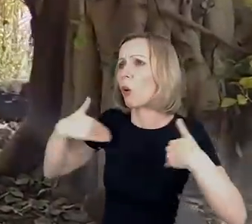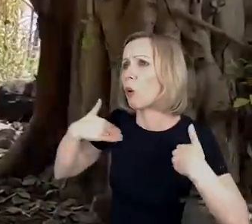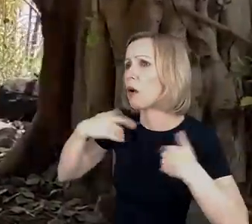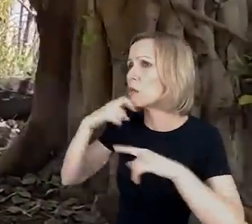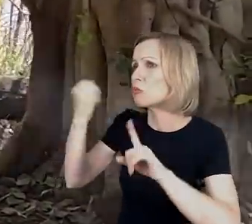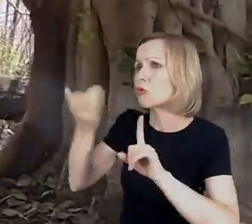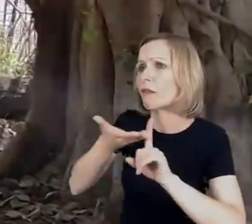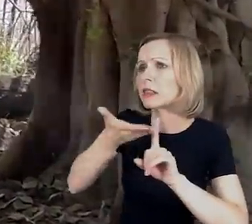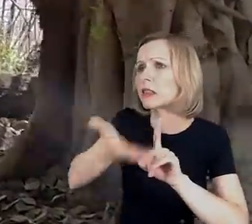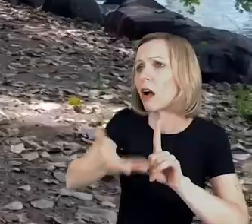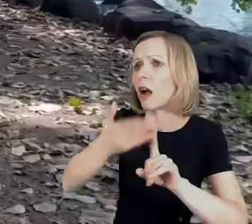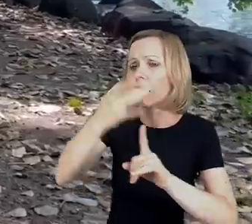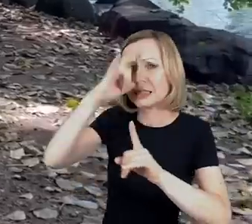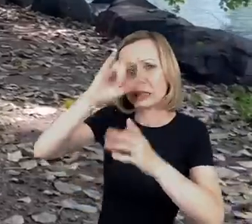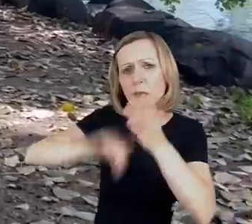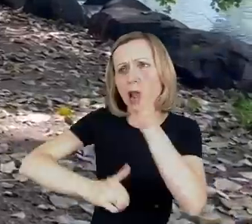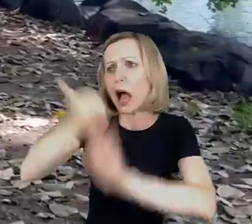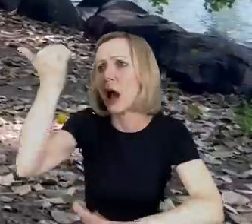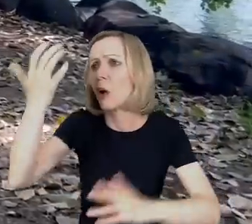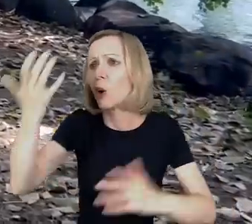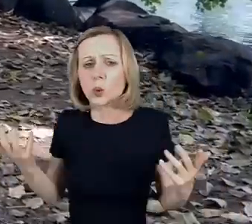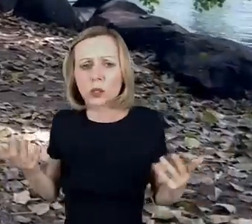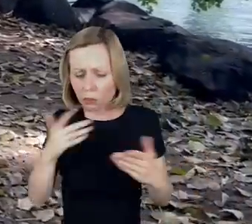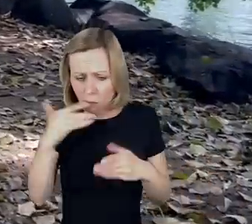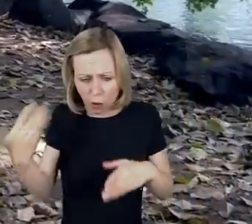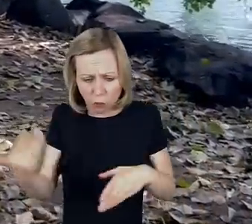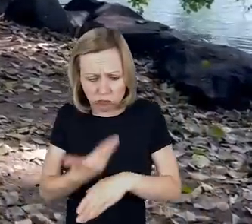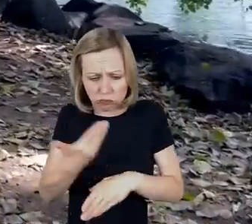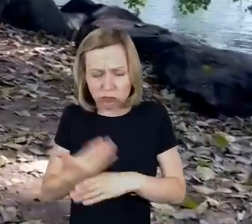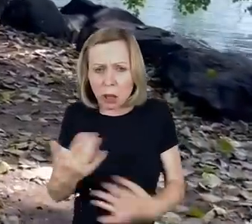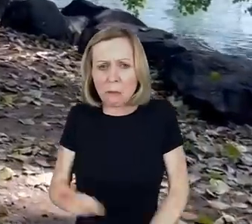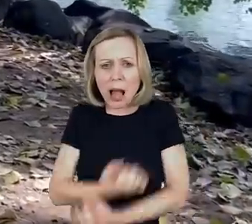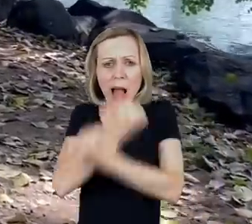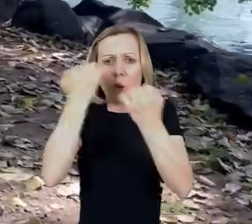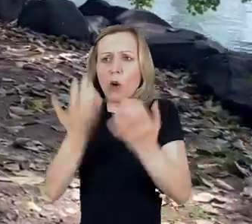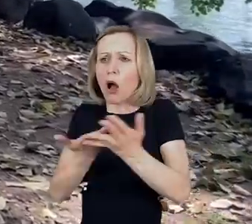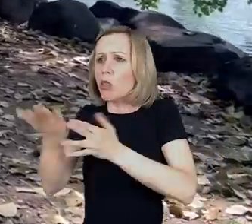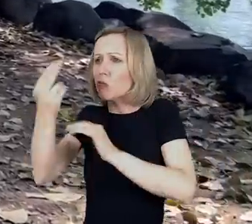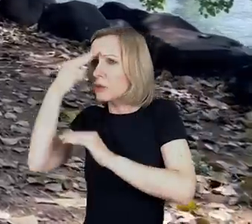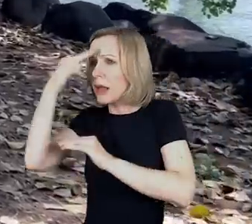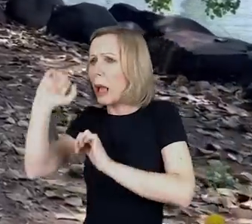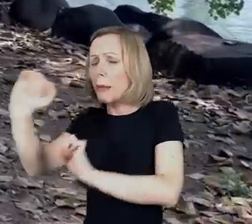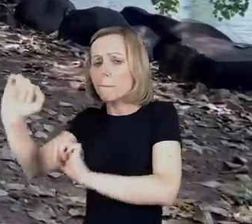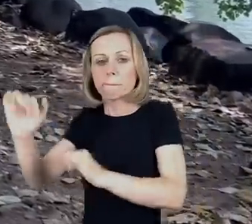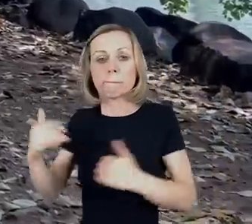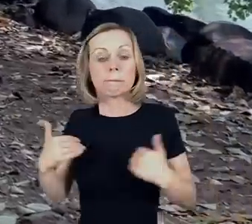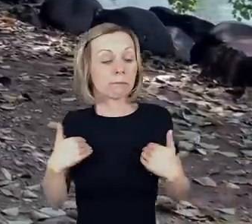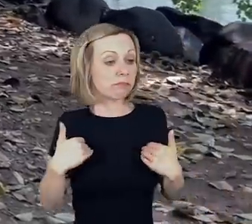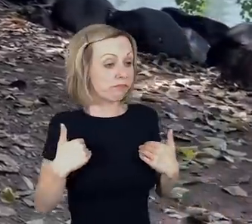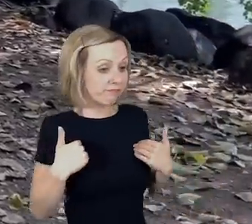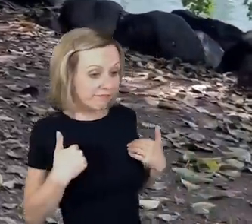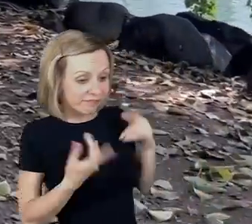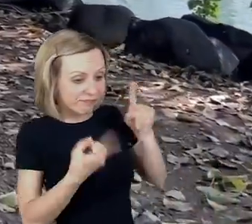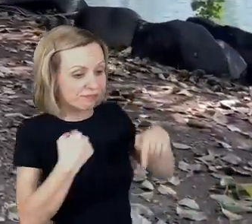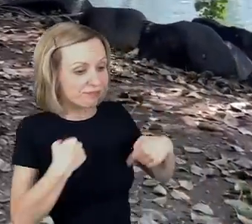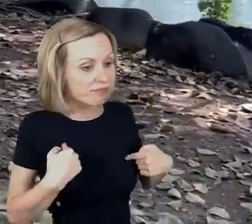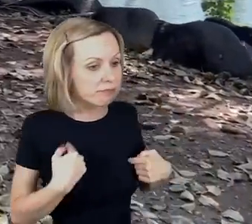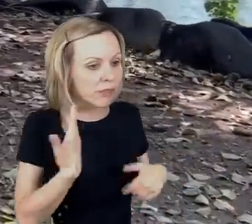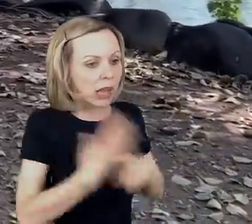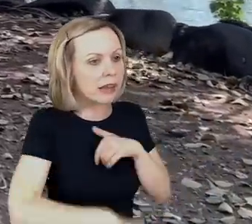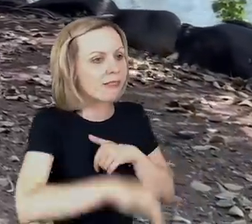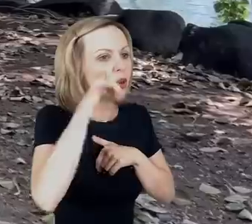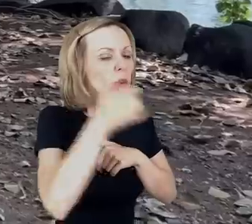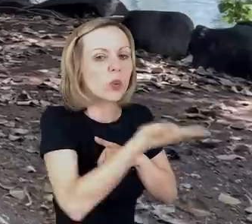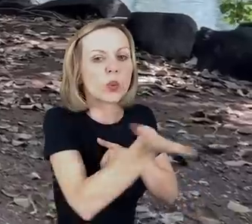out demons in your name and do many deeds of power in your name? Then I will declare to them, I